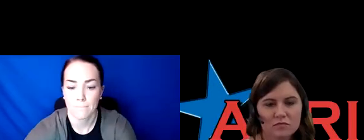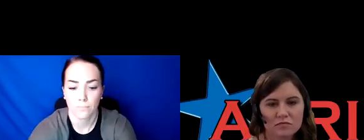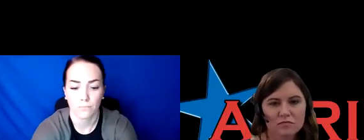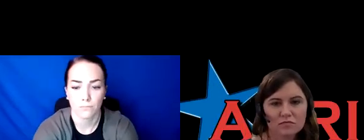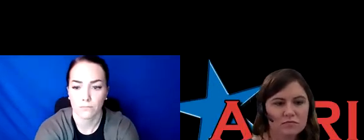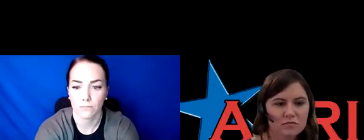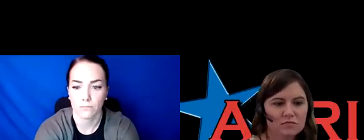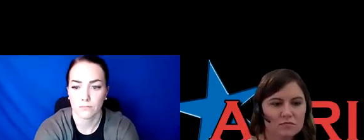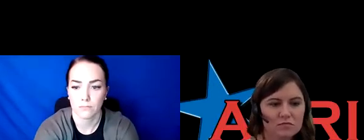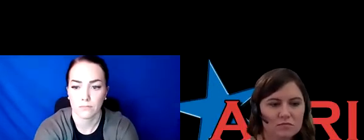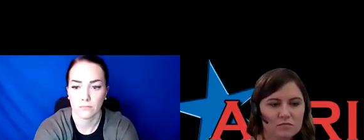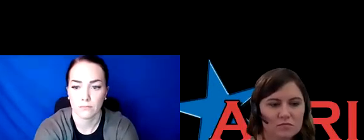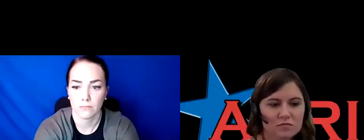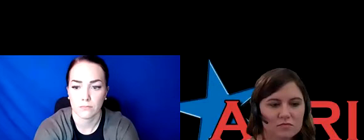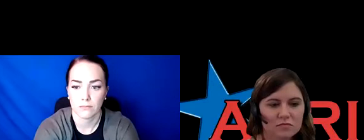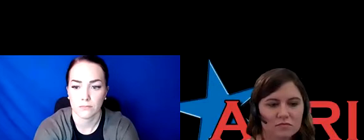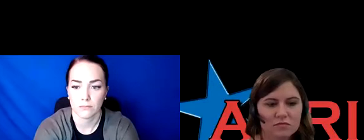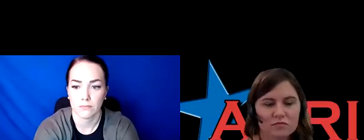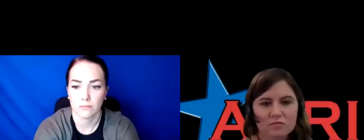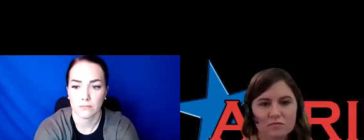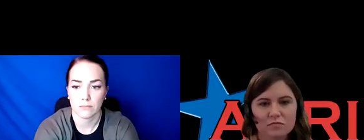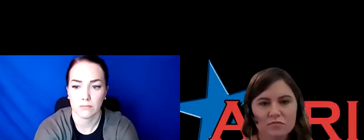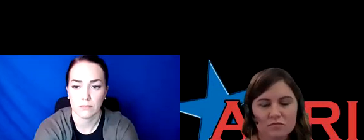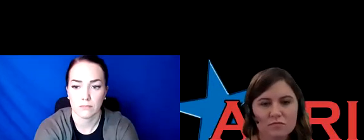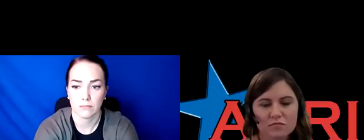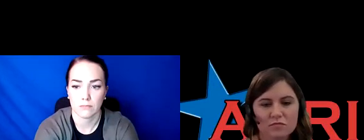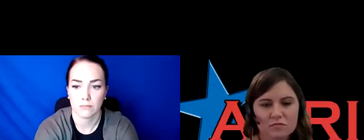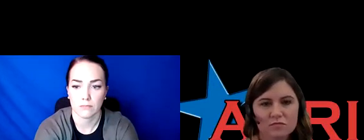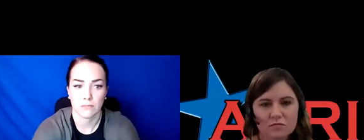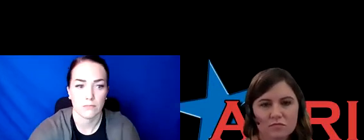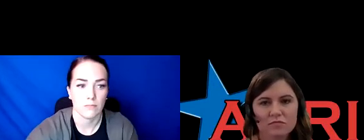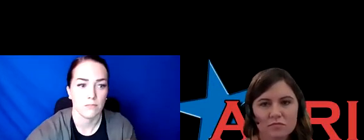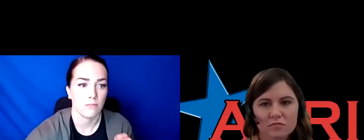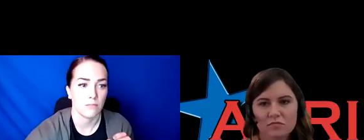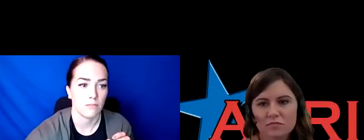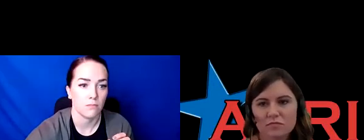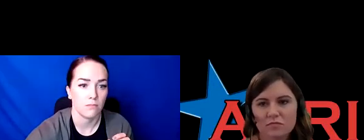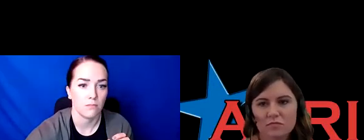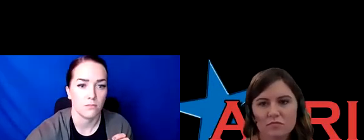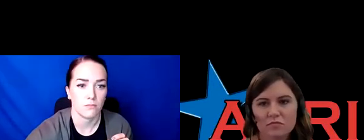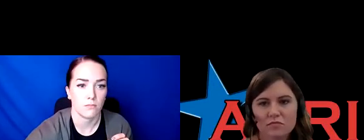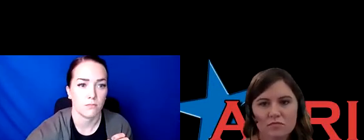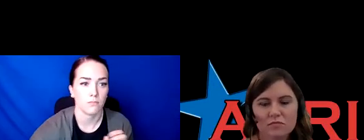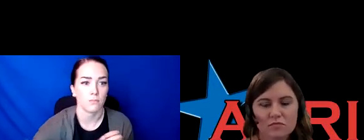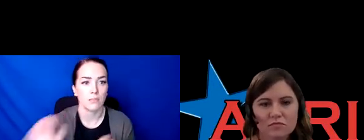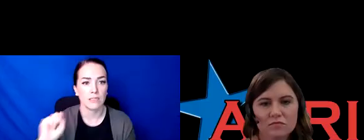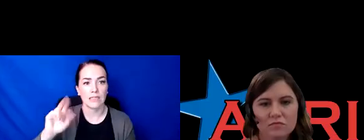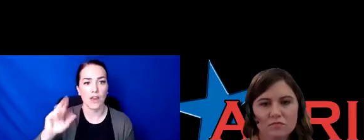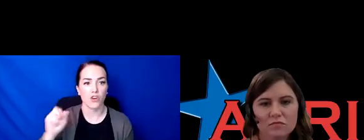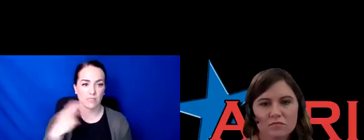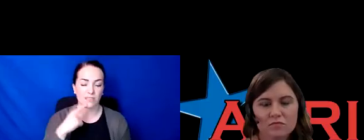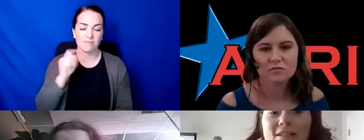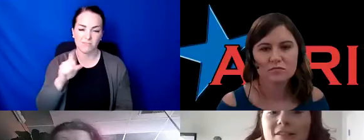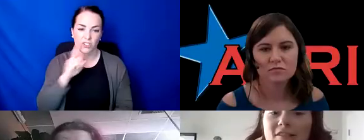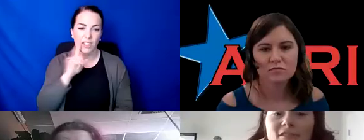Yeah, I just wanted to second that video is a good video. We've used it too in some of our classes to get